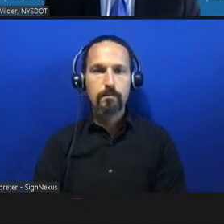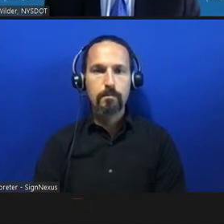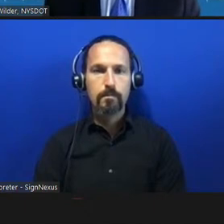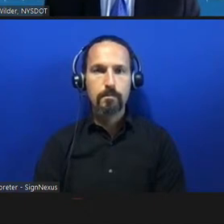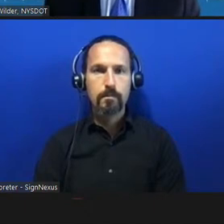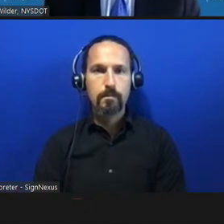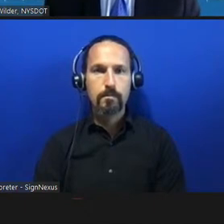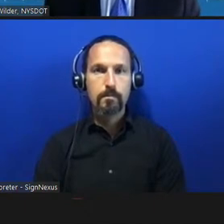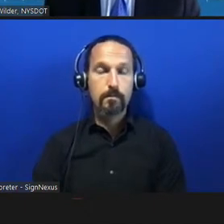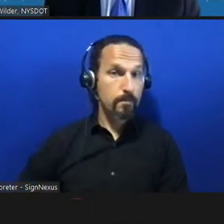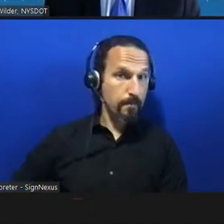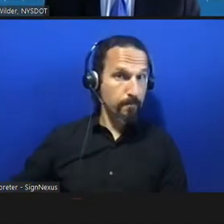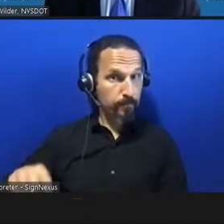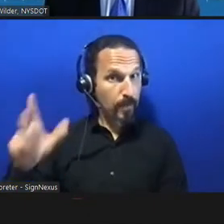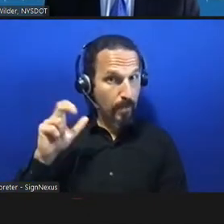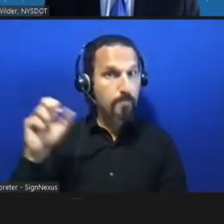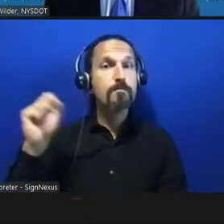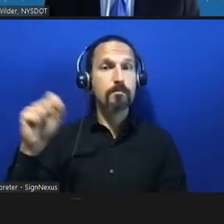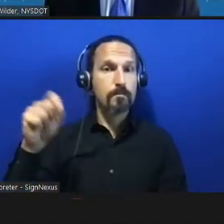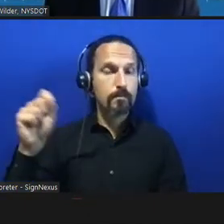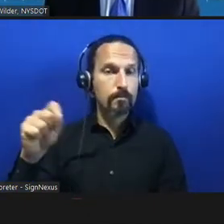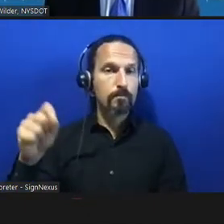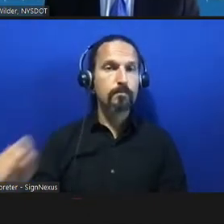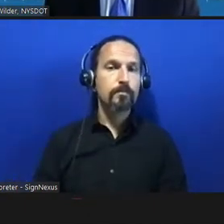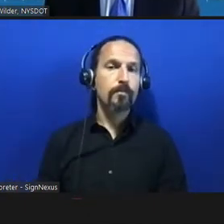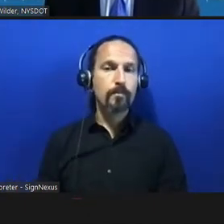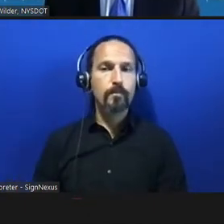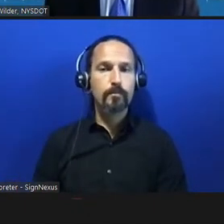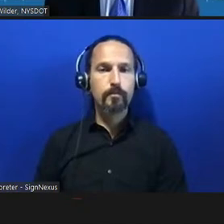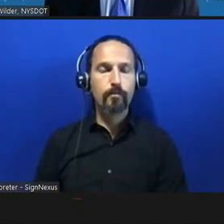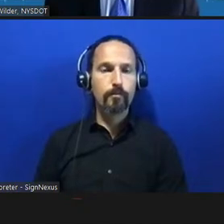can you hear yes we can